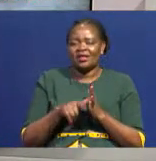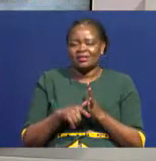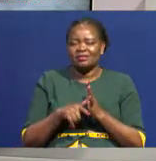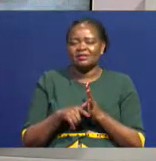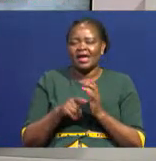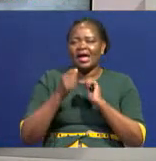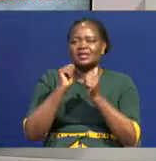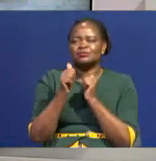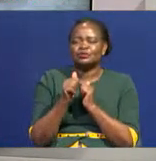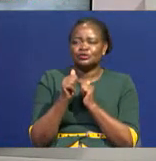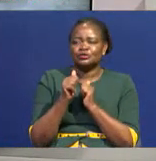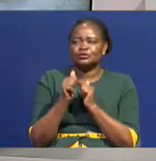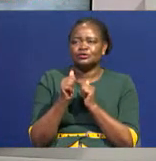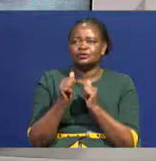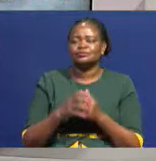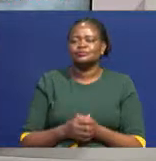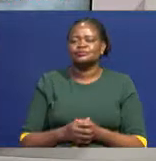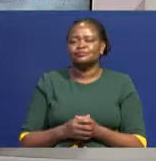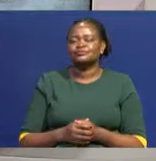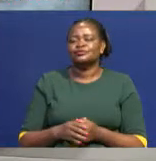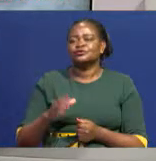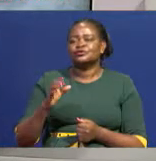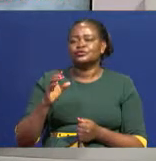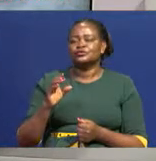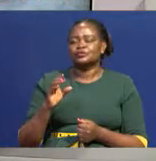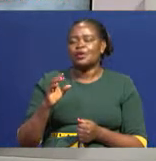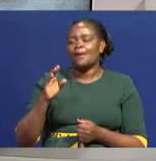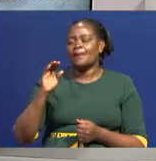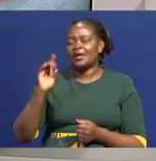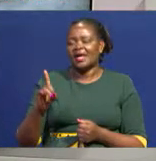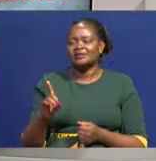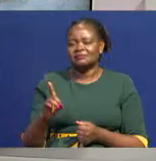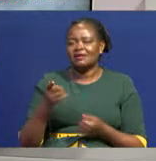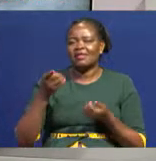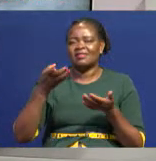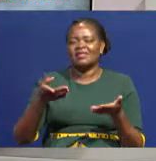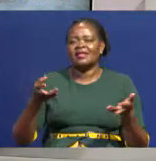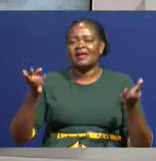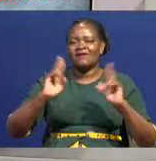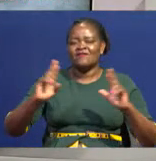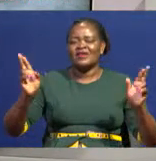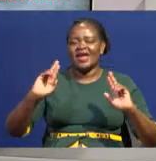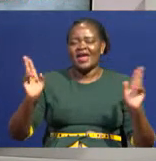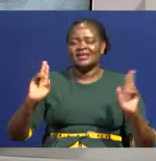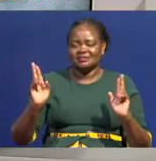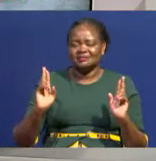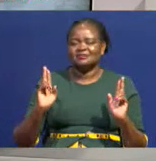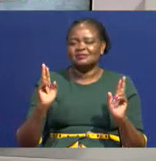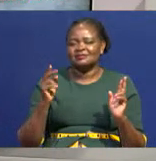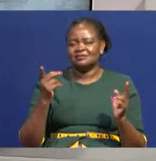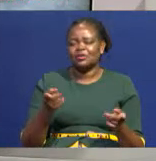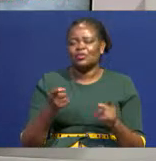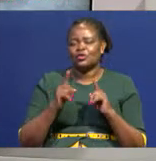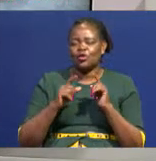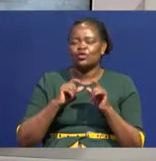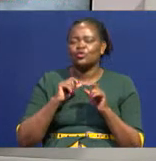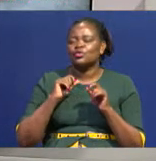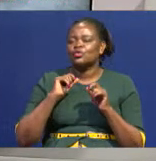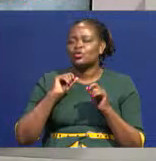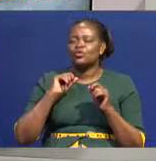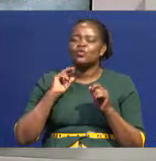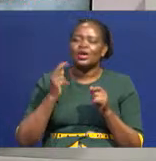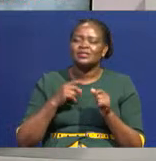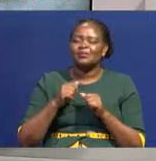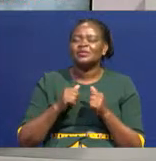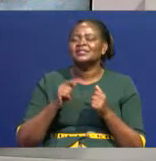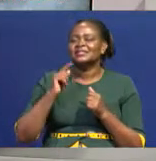in sports, Bernard Okoch is in studio and he'll be talking to us about the Kenya under 20 head coach